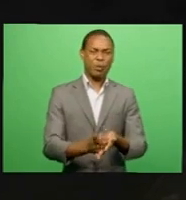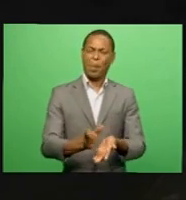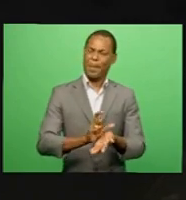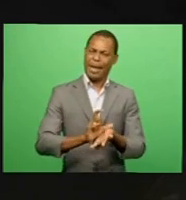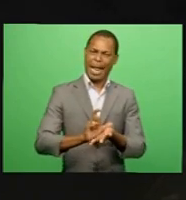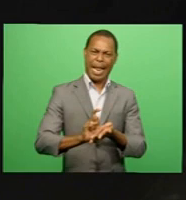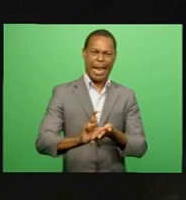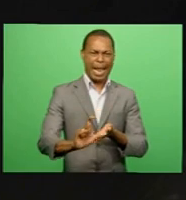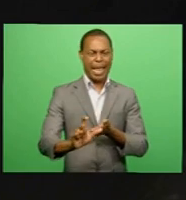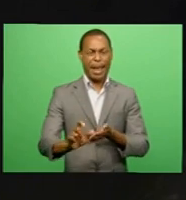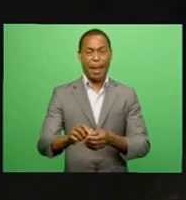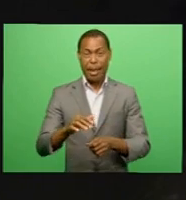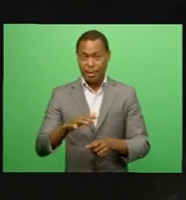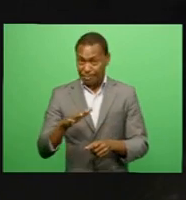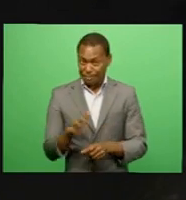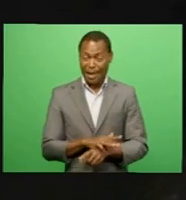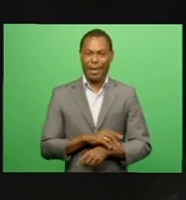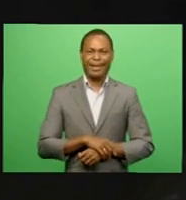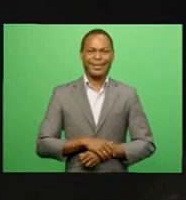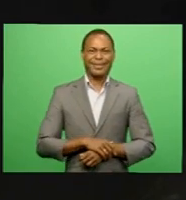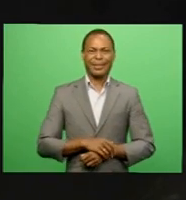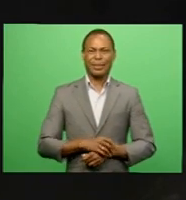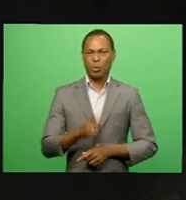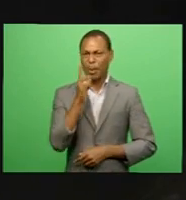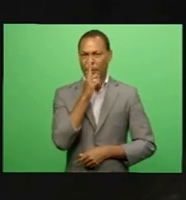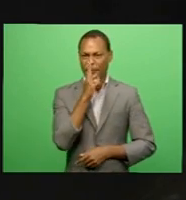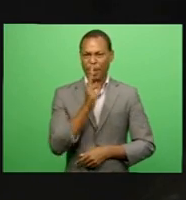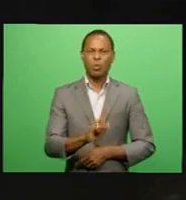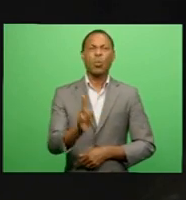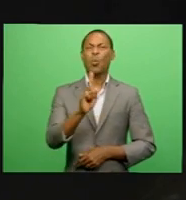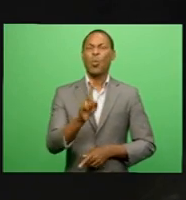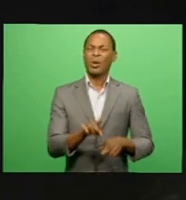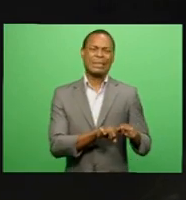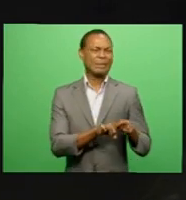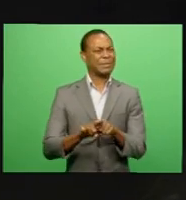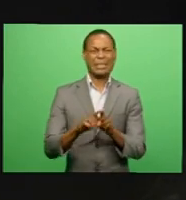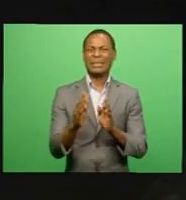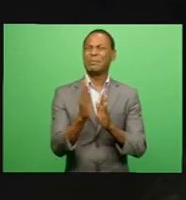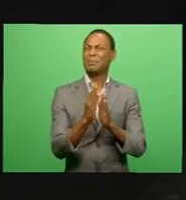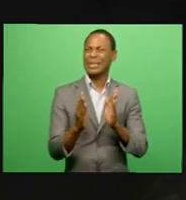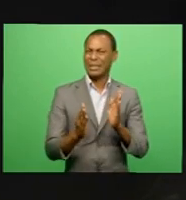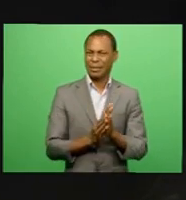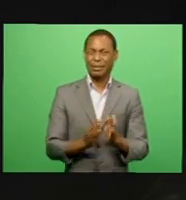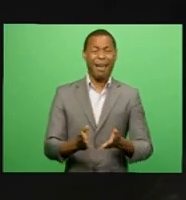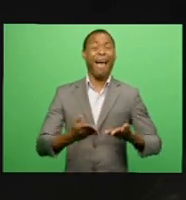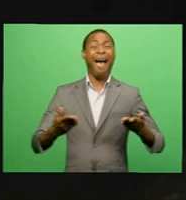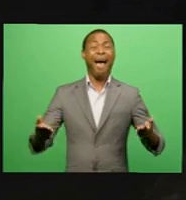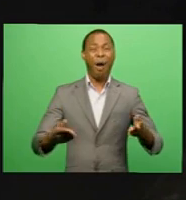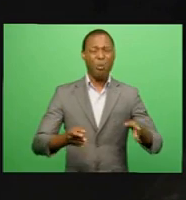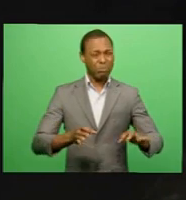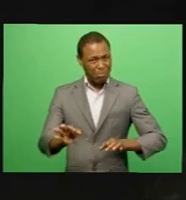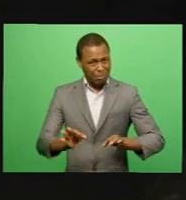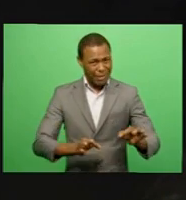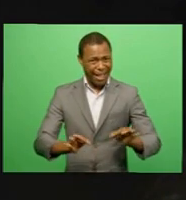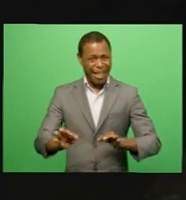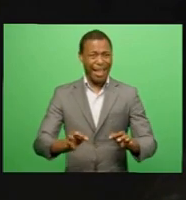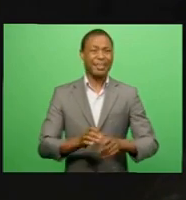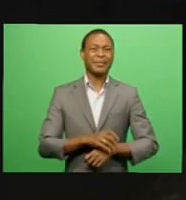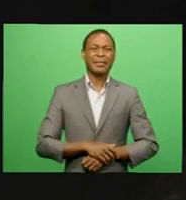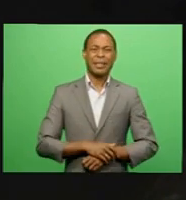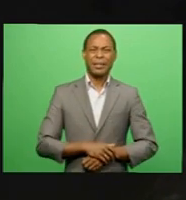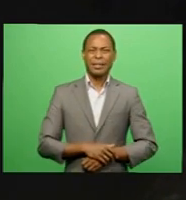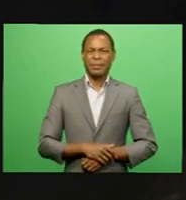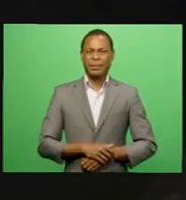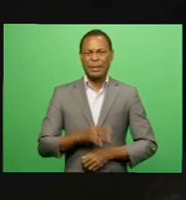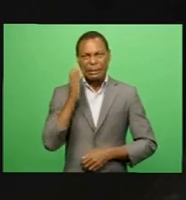or make clear to the people what this bill is about, how it came about, how it was drafted, and so forth, considering that a lot